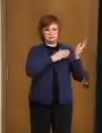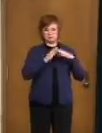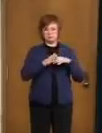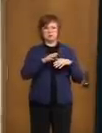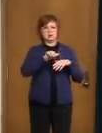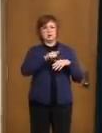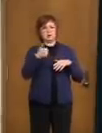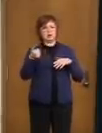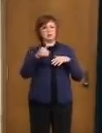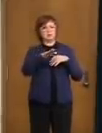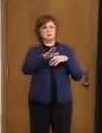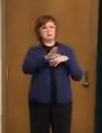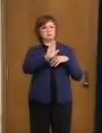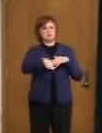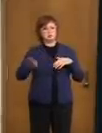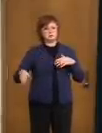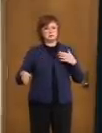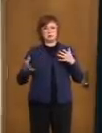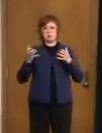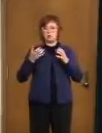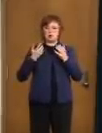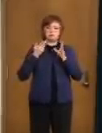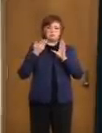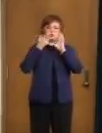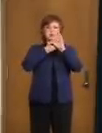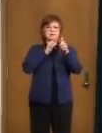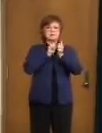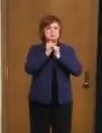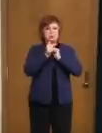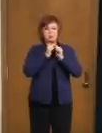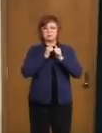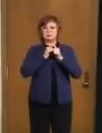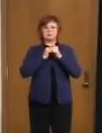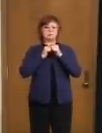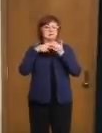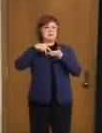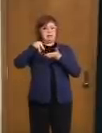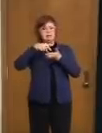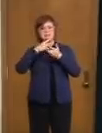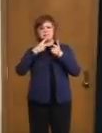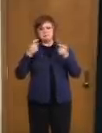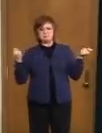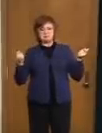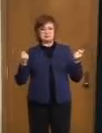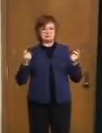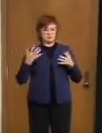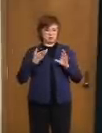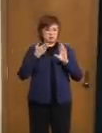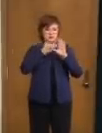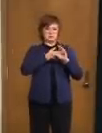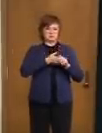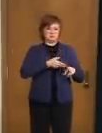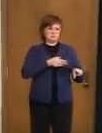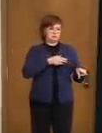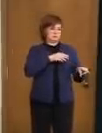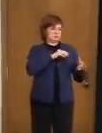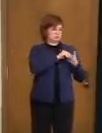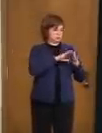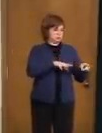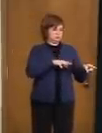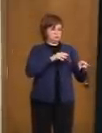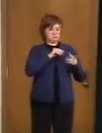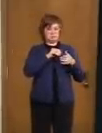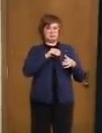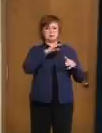in the recreation opportunities that we would like them most certainly to be participating in. This is no time for us as